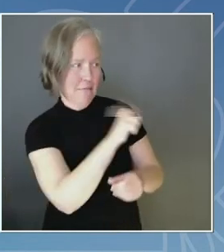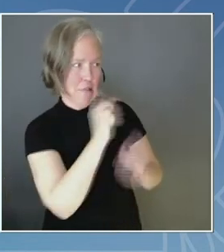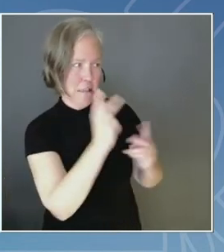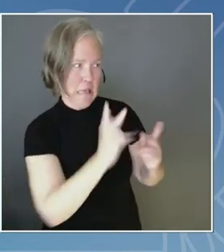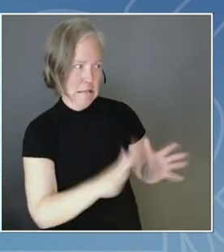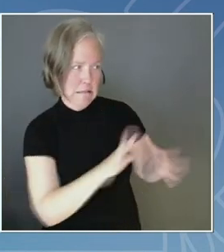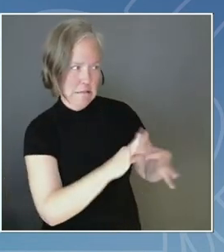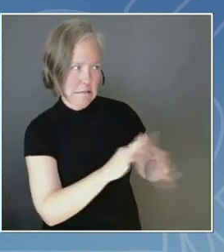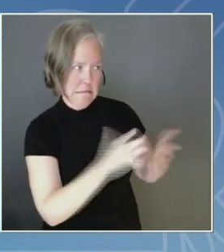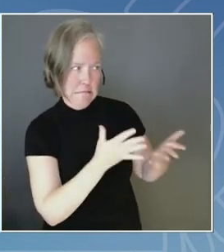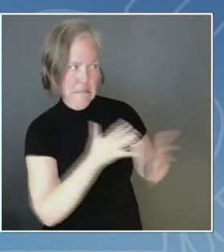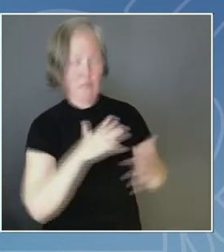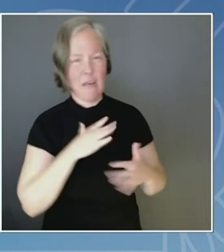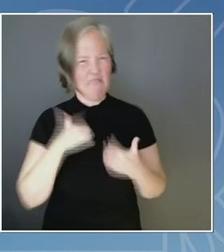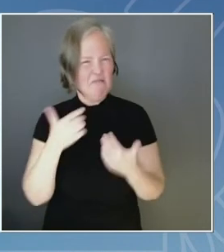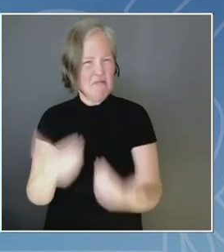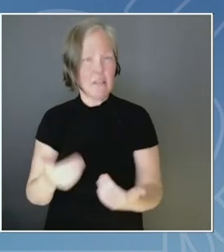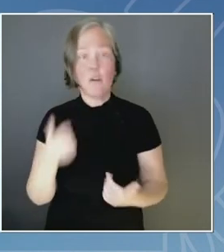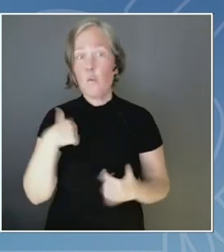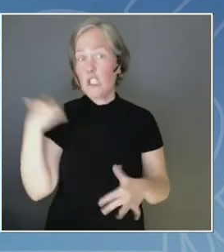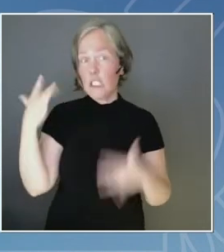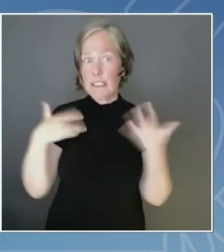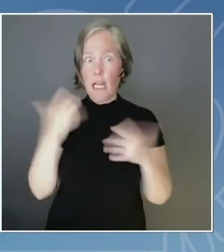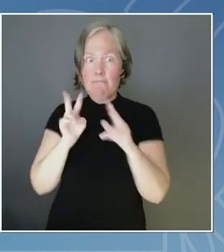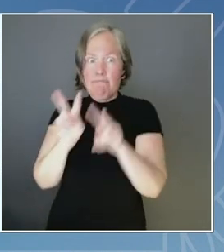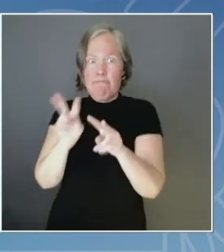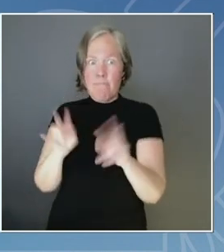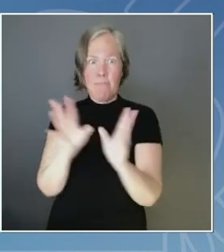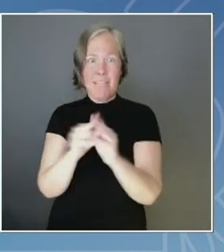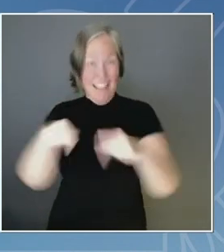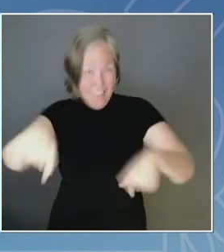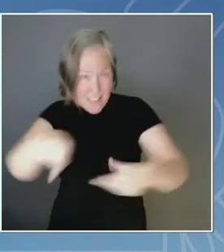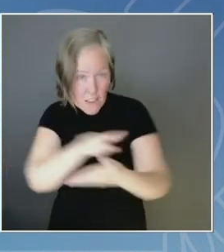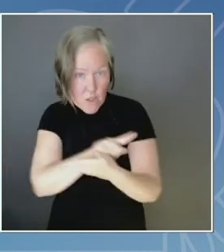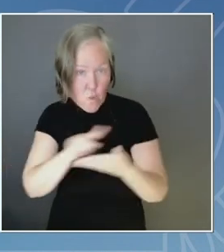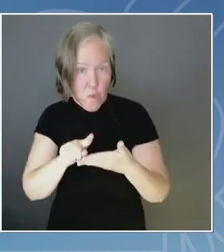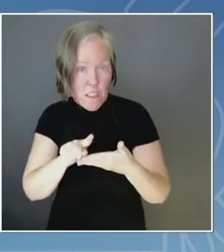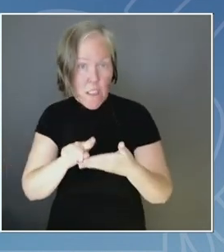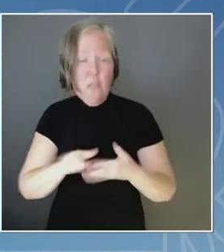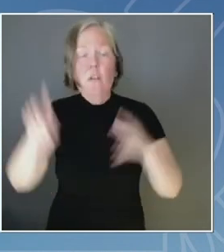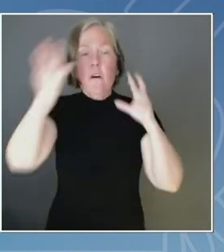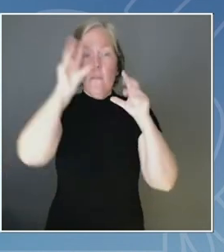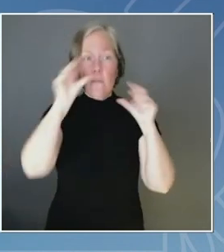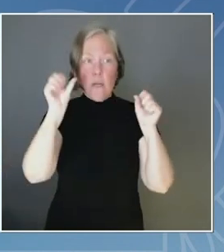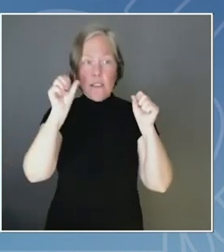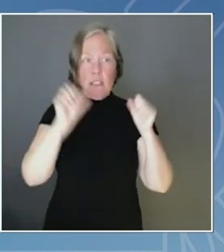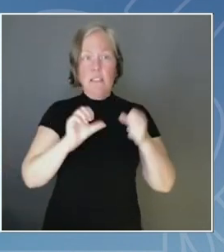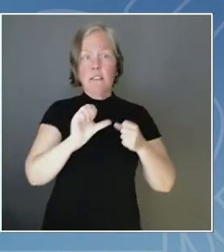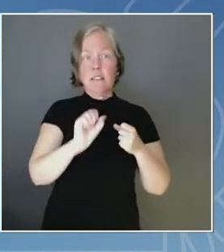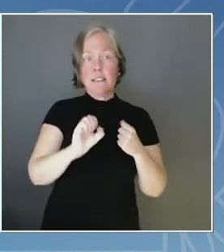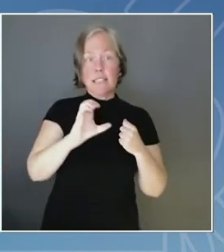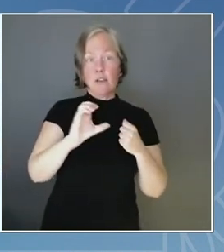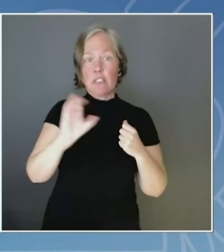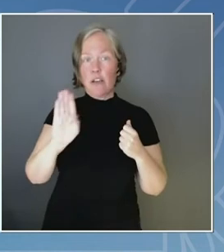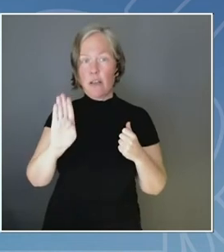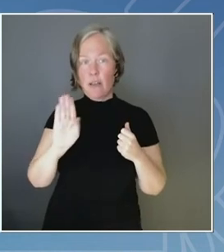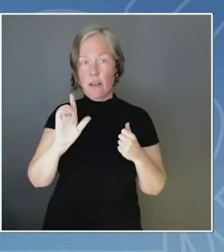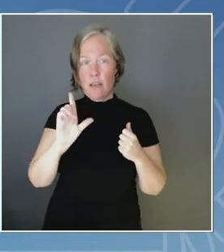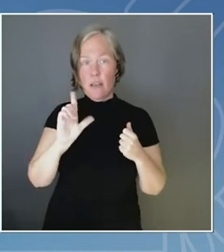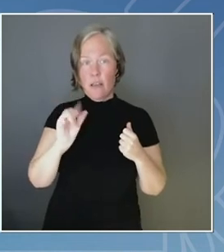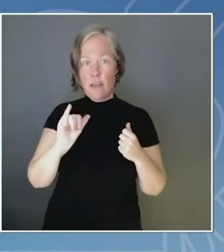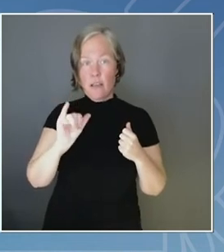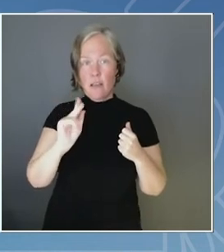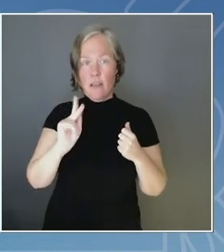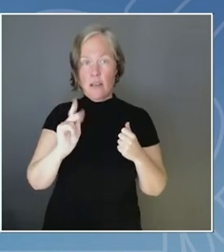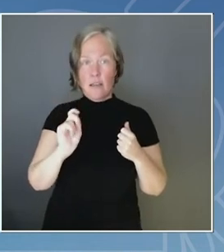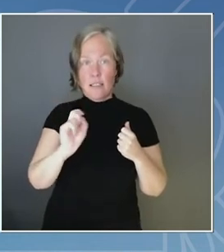We're really excited for the summit that's going to be later this week. And the president and Secretary Blinken are extremely happy